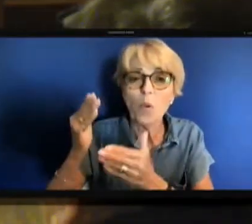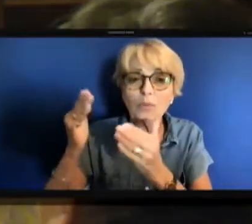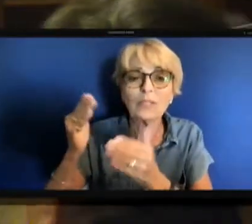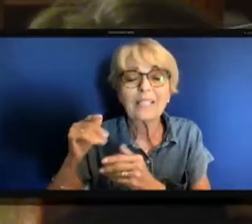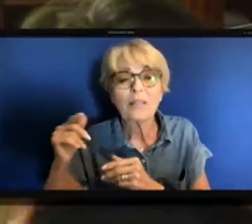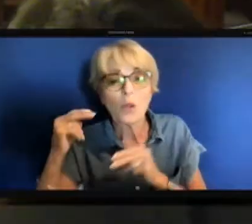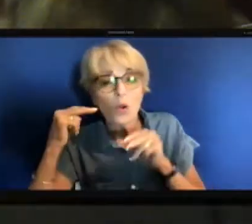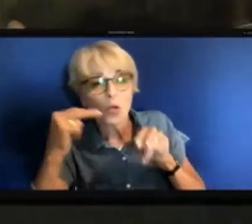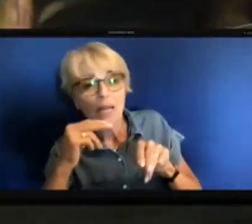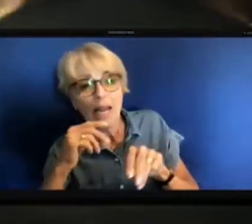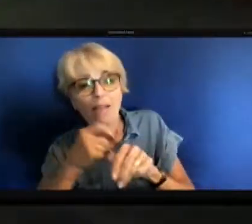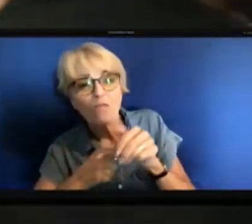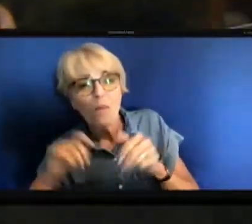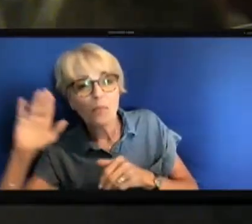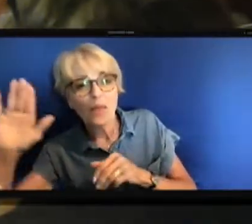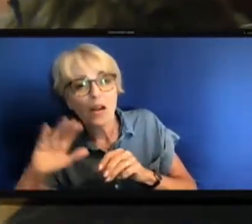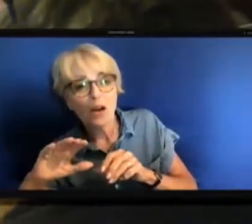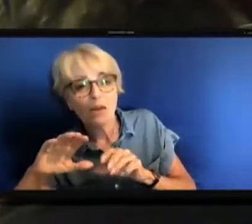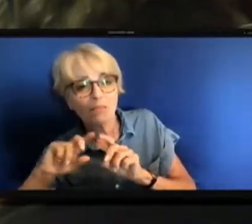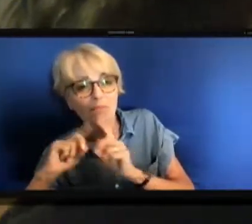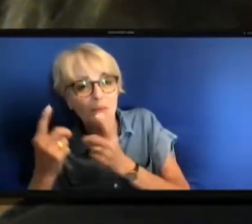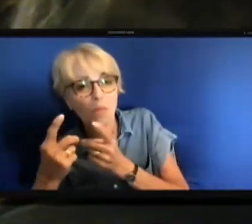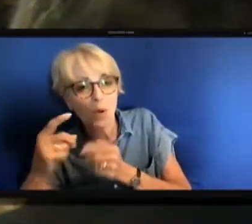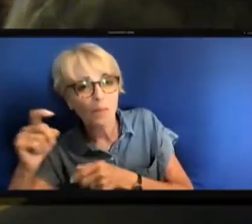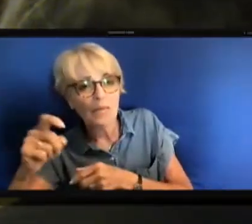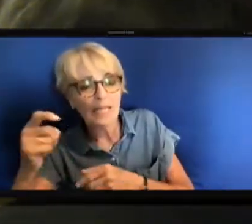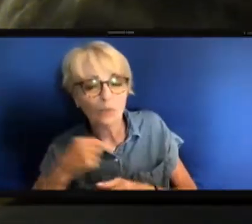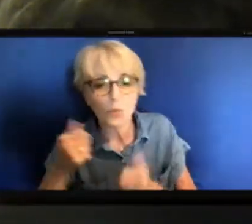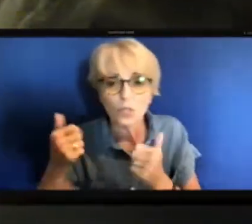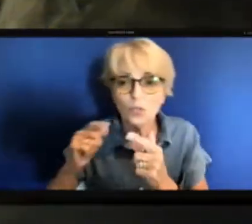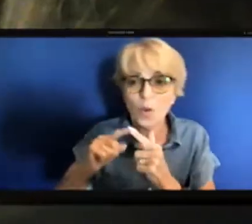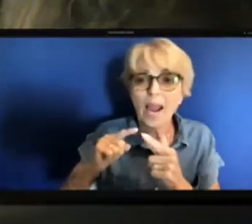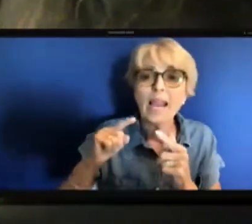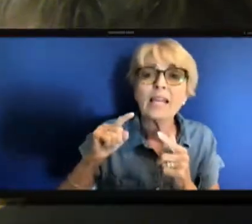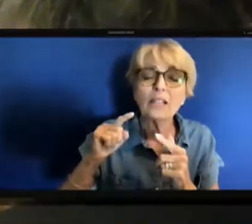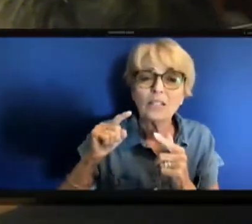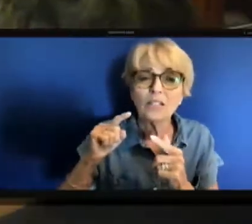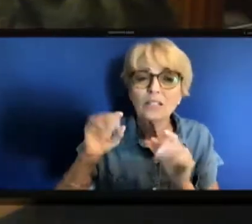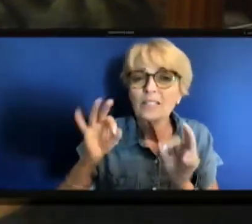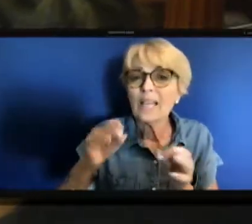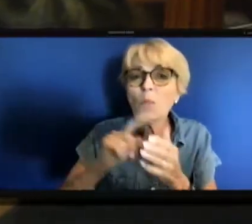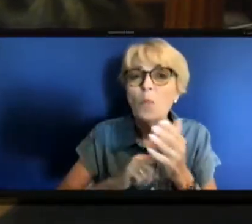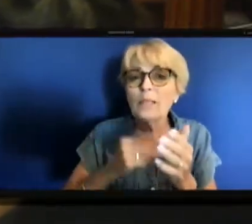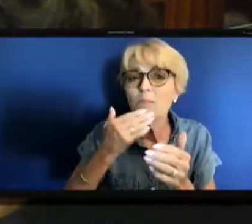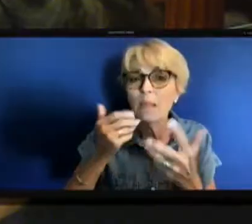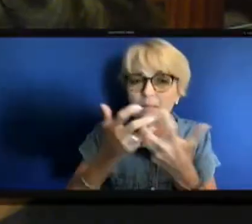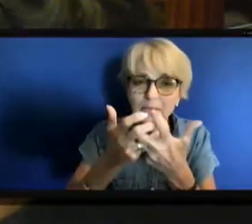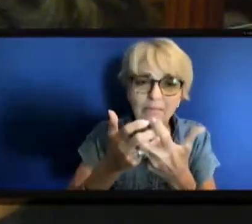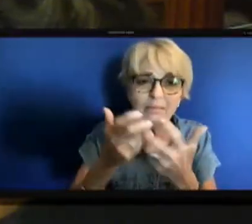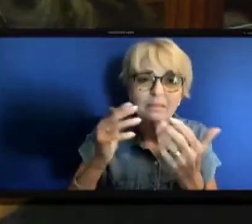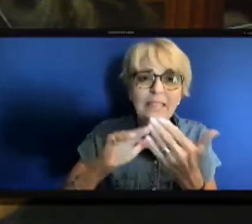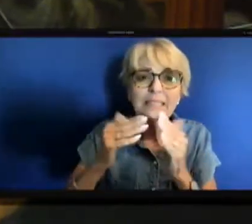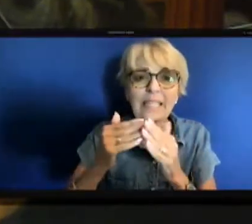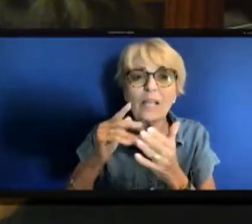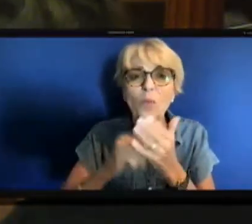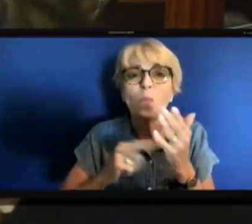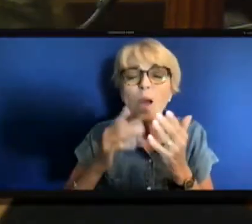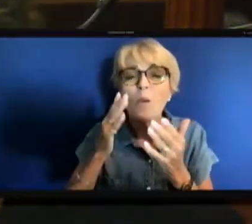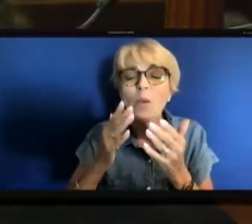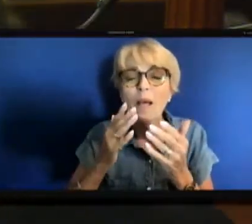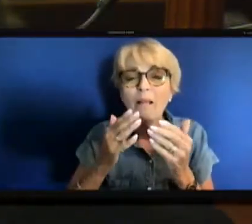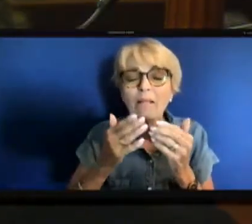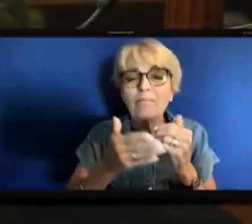department. Sure. We're trying to make a decision for what's the best for the city at whole, what's going to work most for everybody.